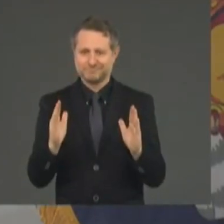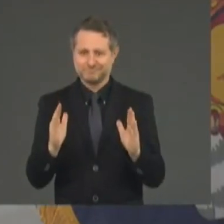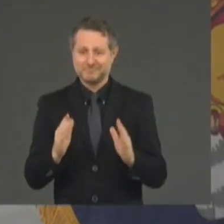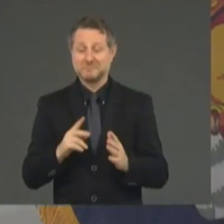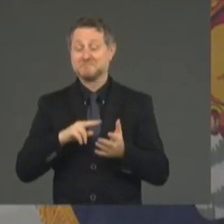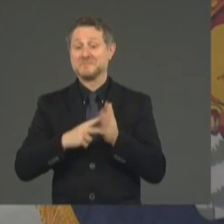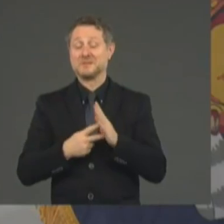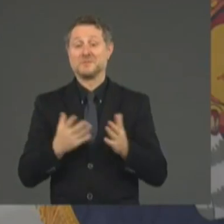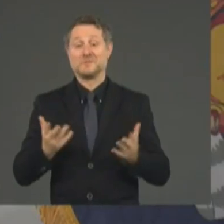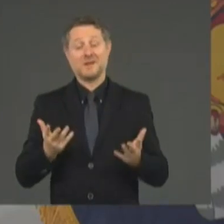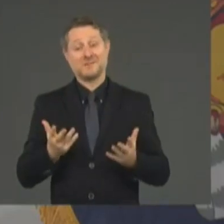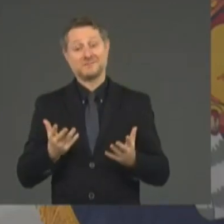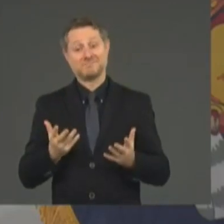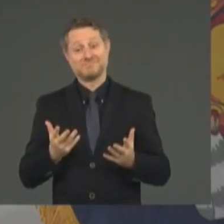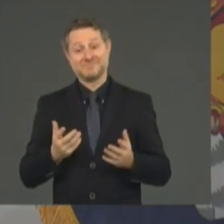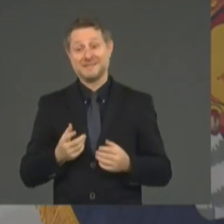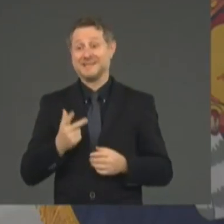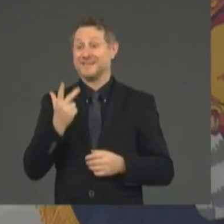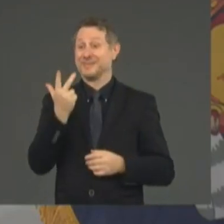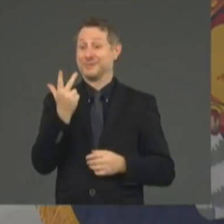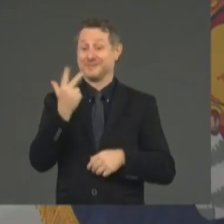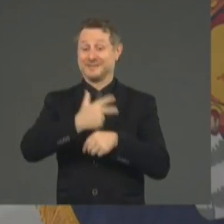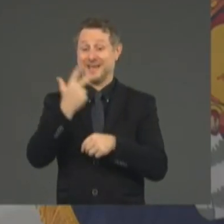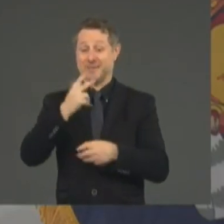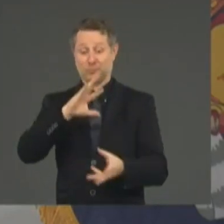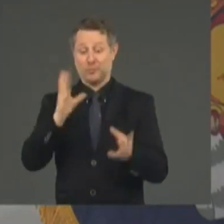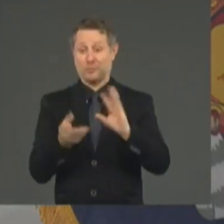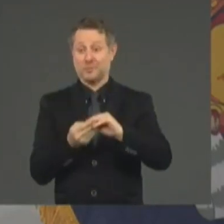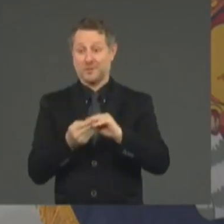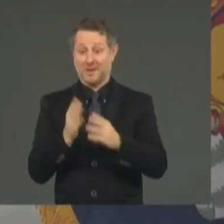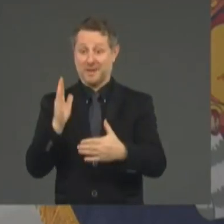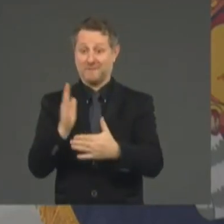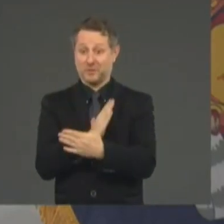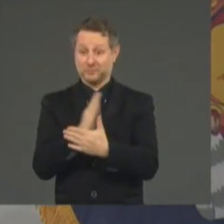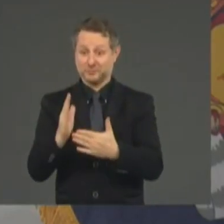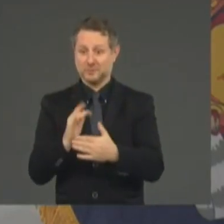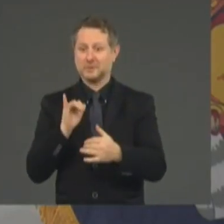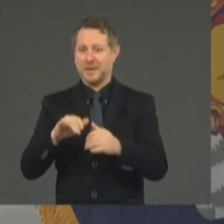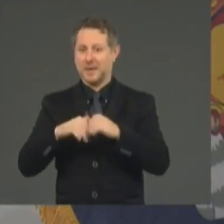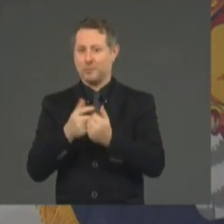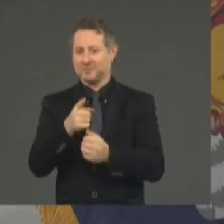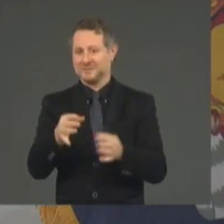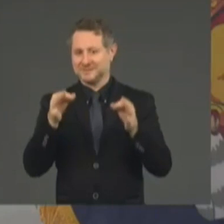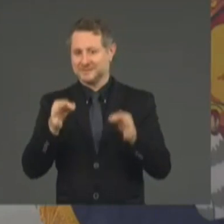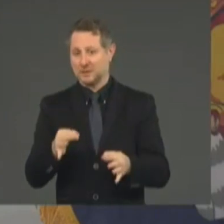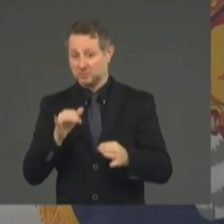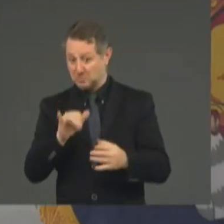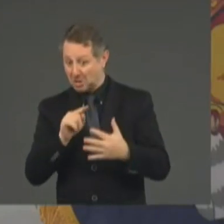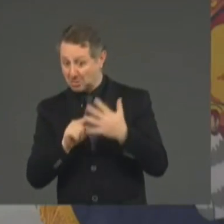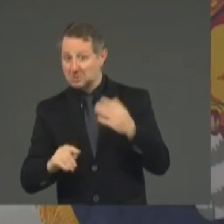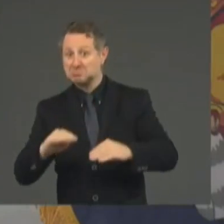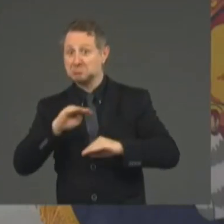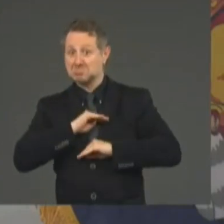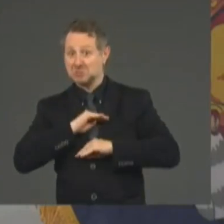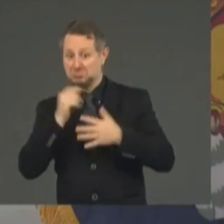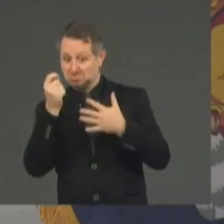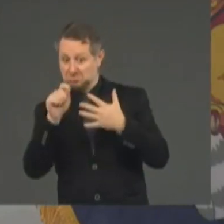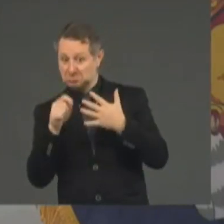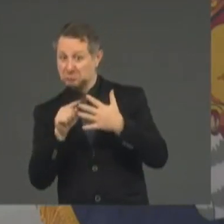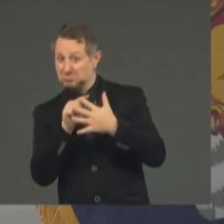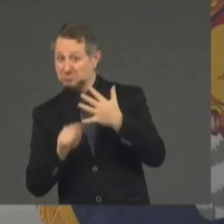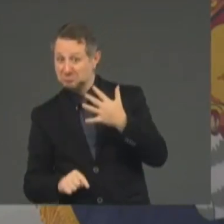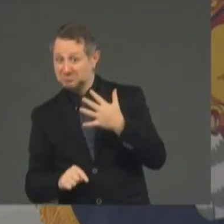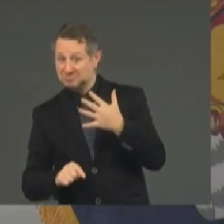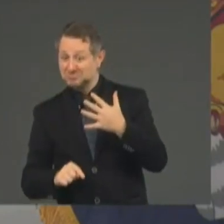a 3-day average. And that's what we've been doing. And then you pick a date, and it's 3 days